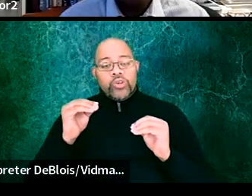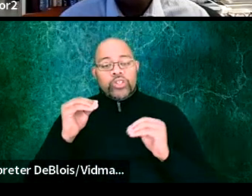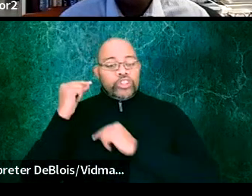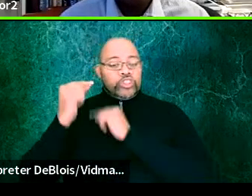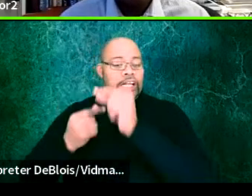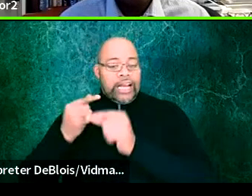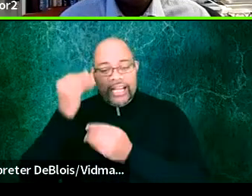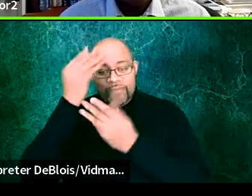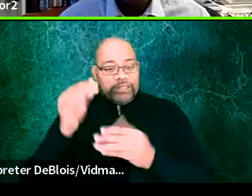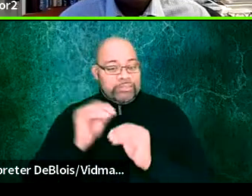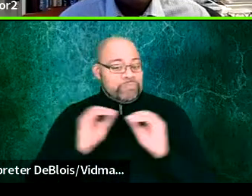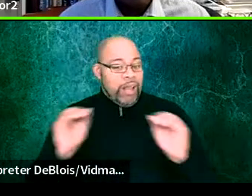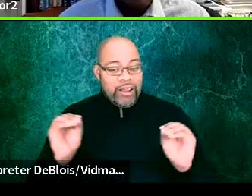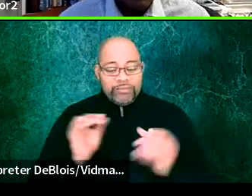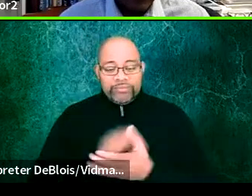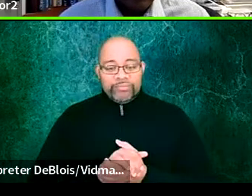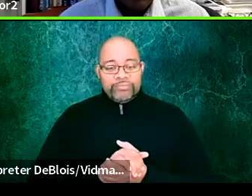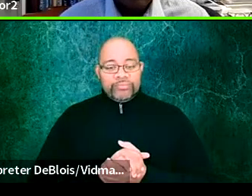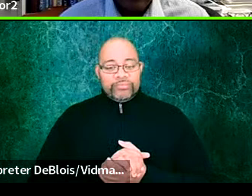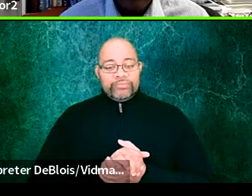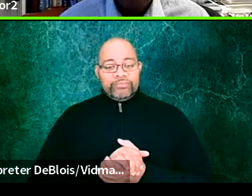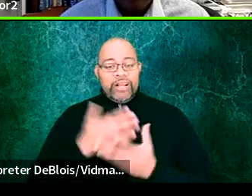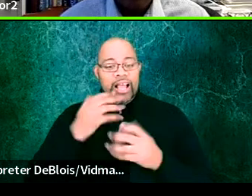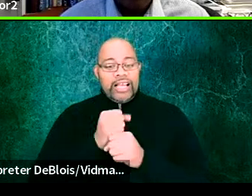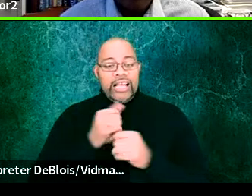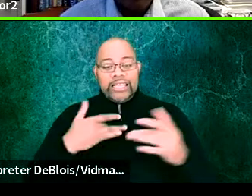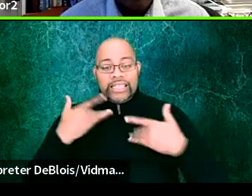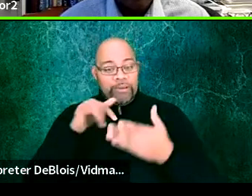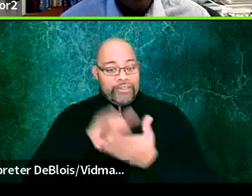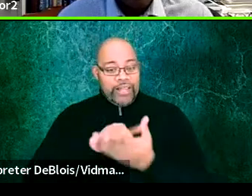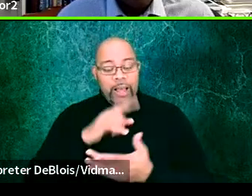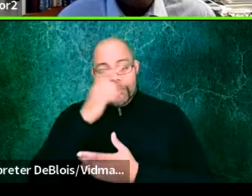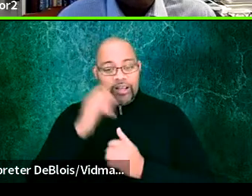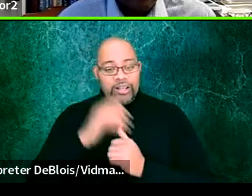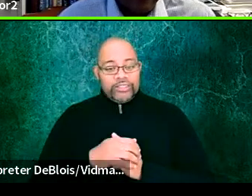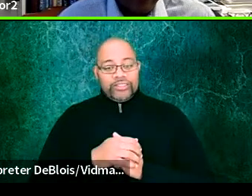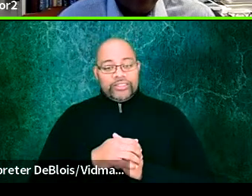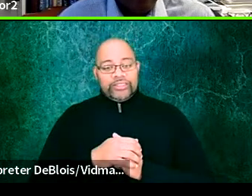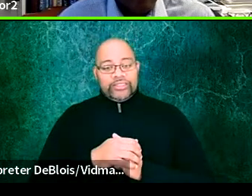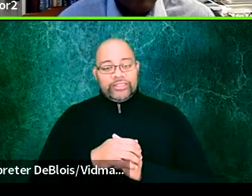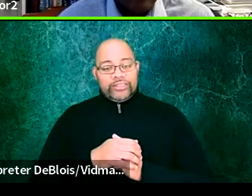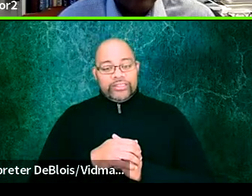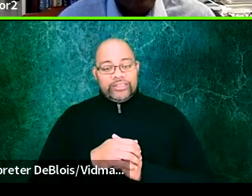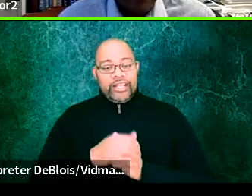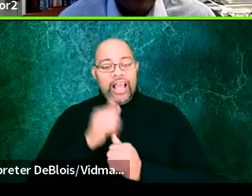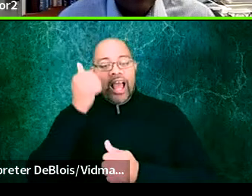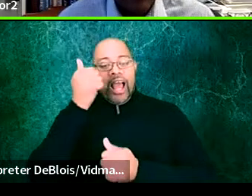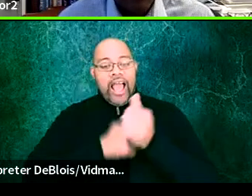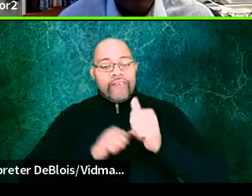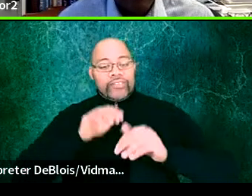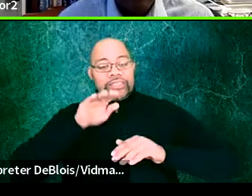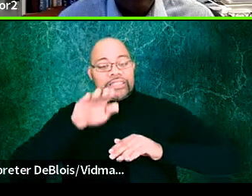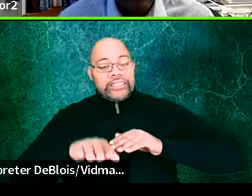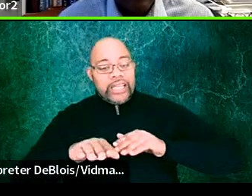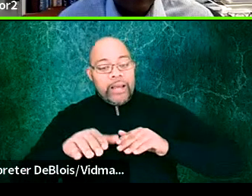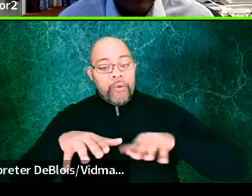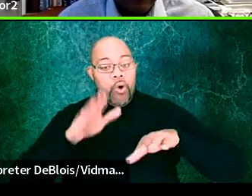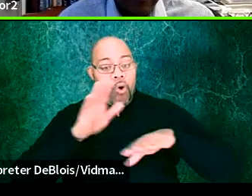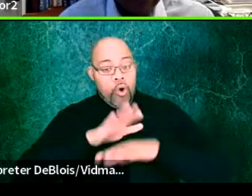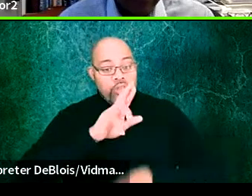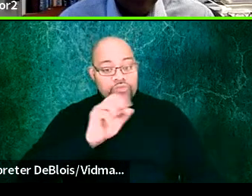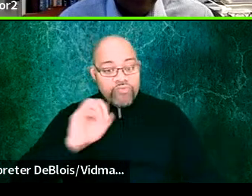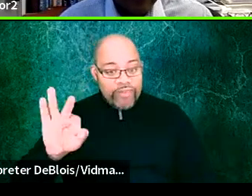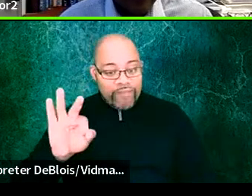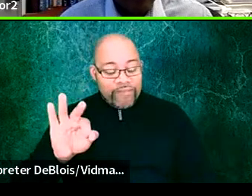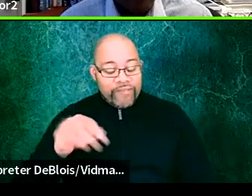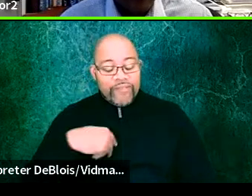all. So I get excited about it because every step I take on the reefs